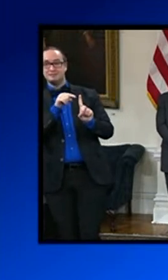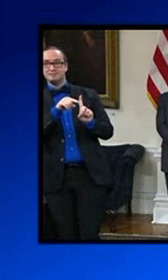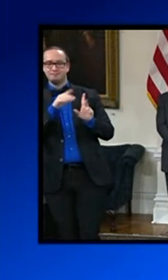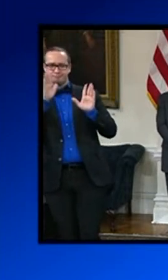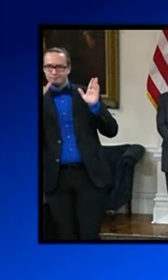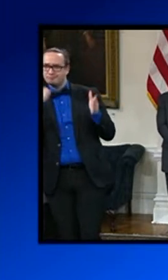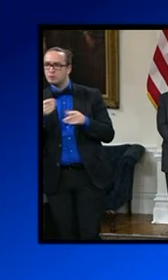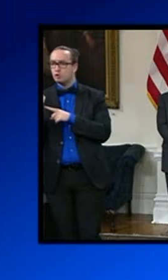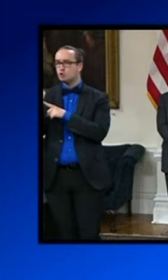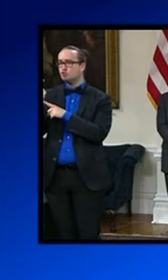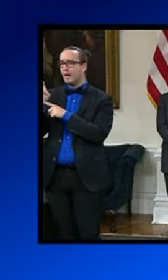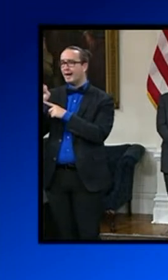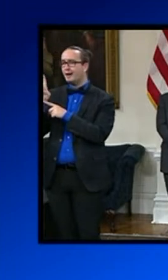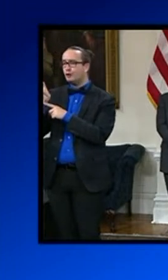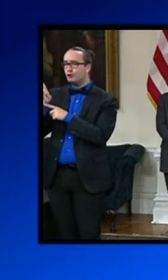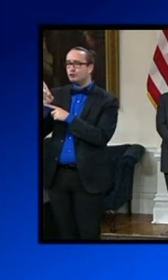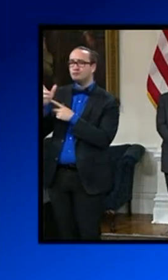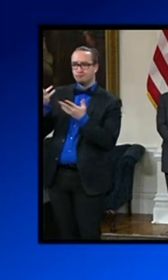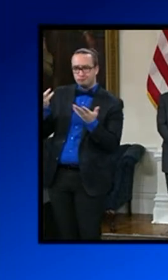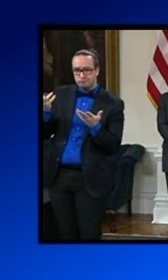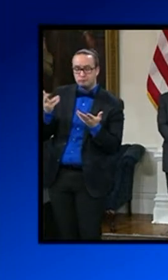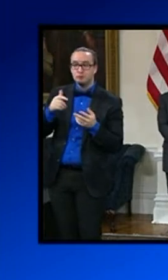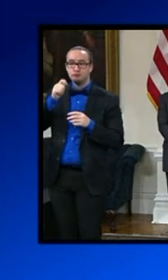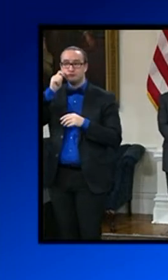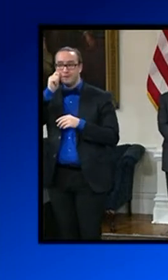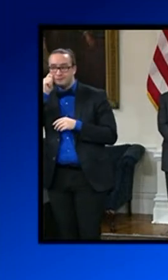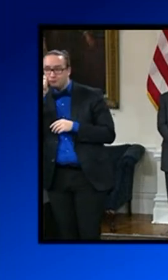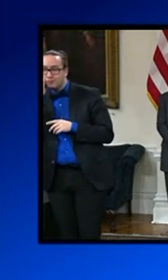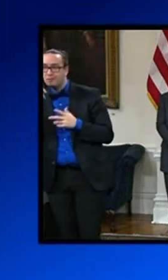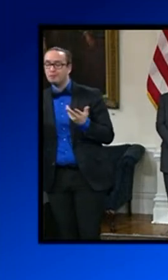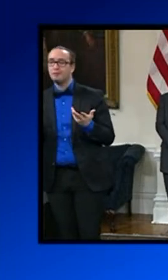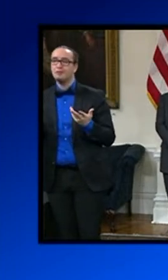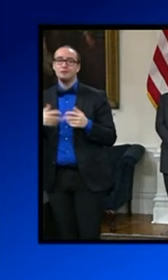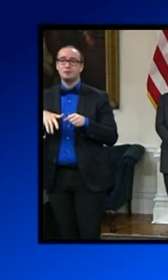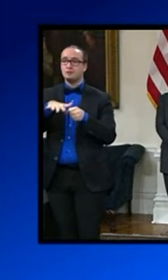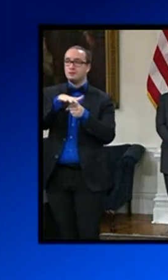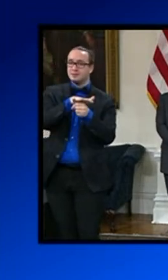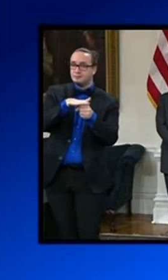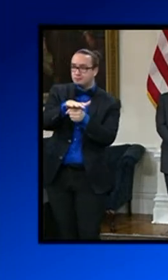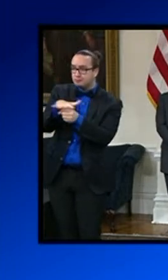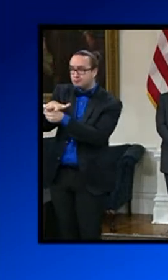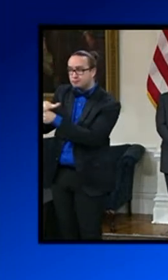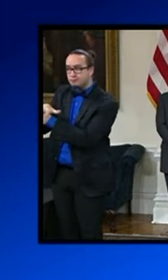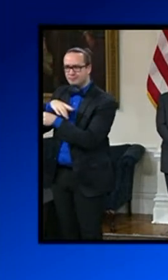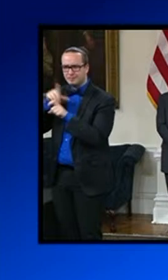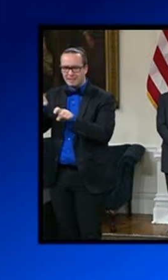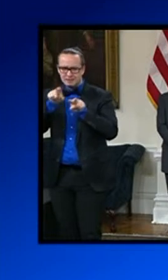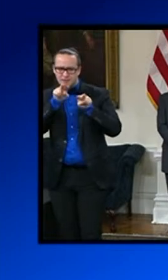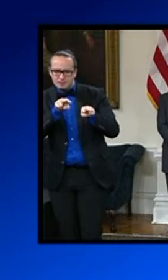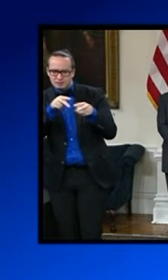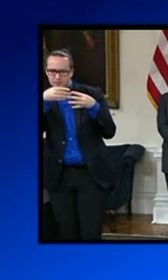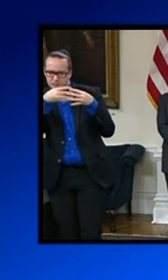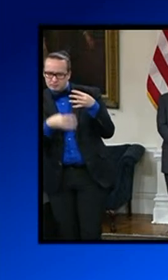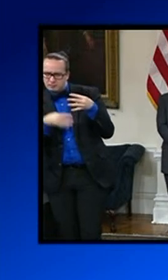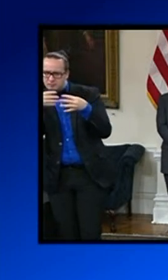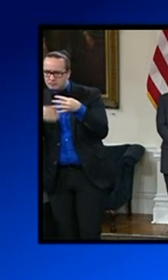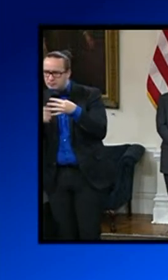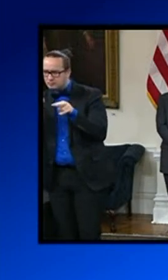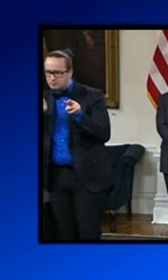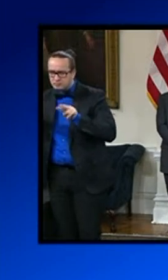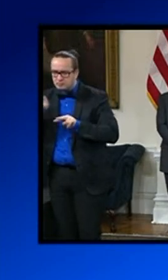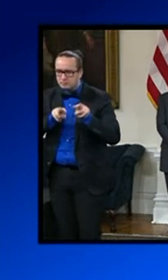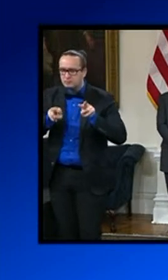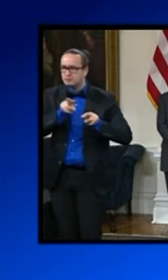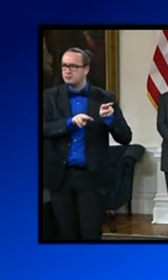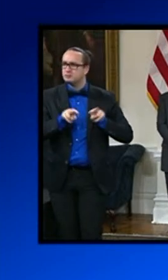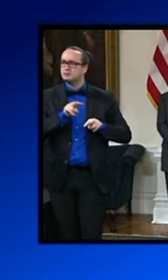of dose, first or second. And it avoids duplication of variables which could skew results. The Maryland Vaccine Equity Task